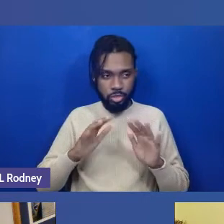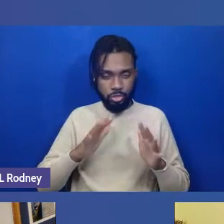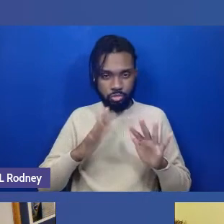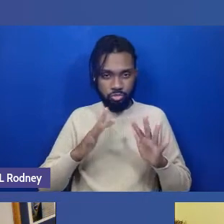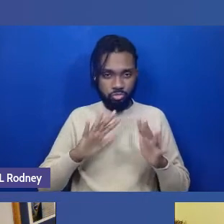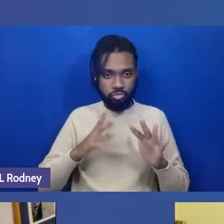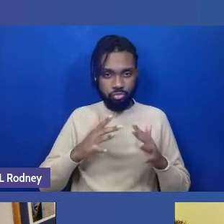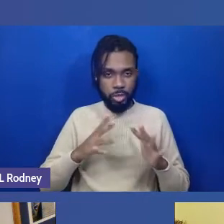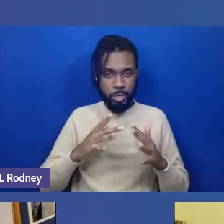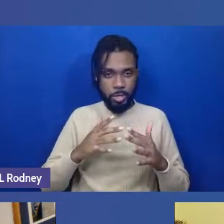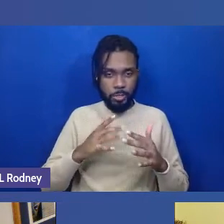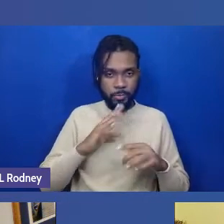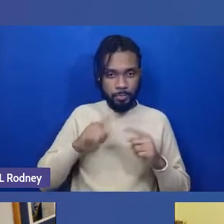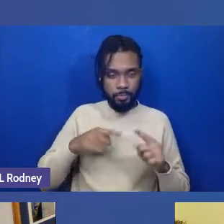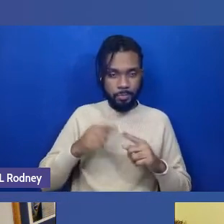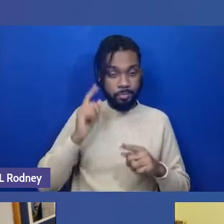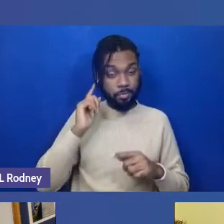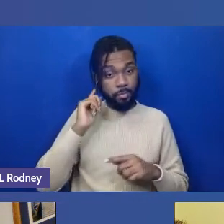I want to ask about is,